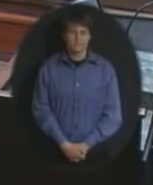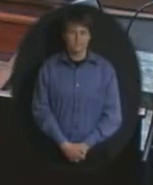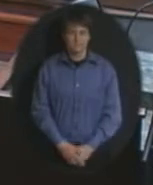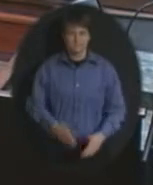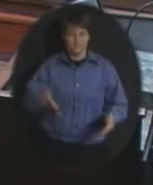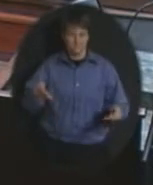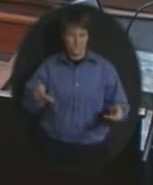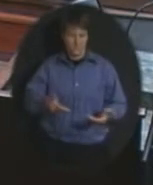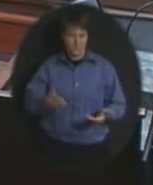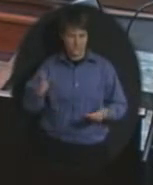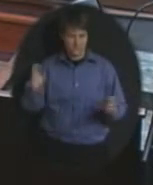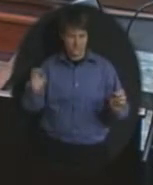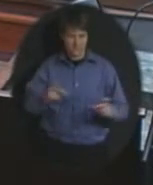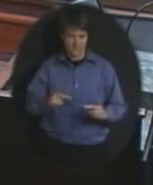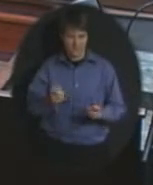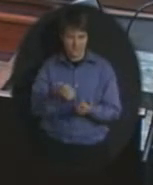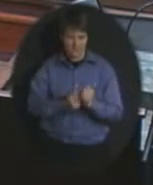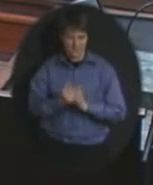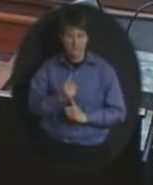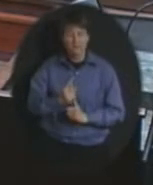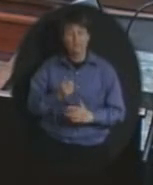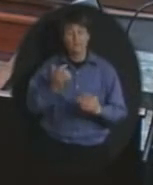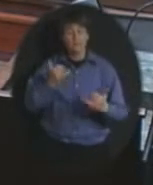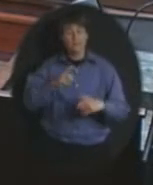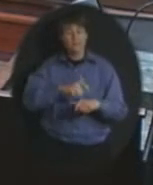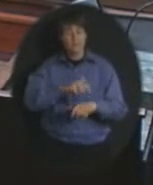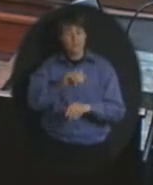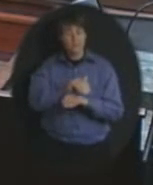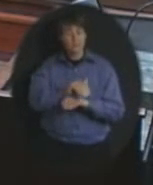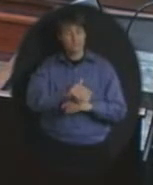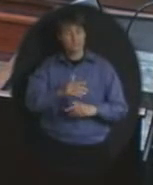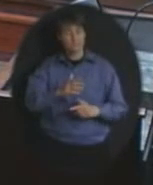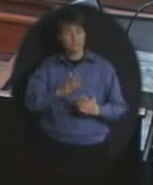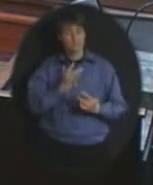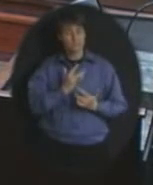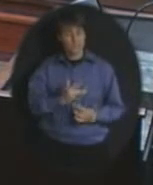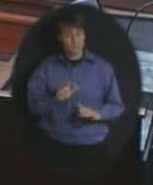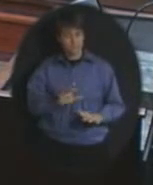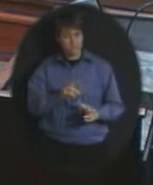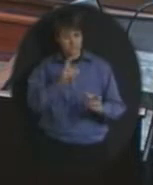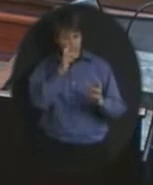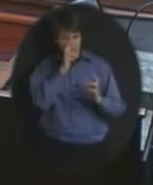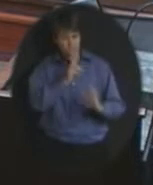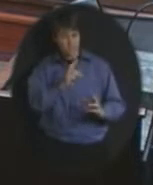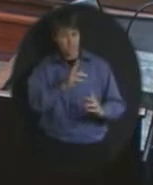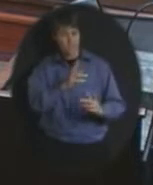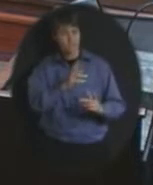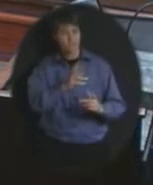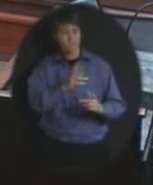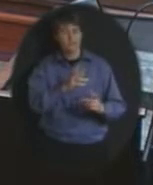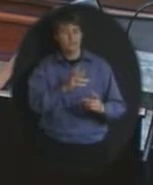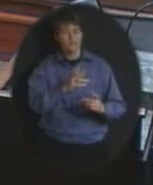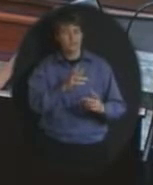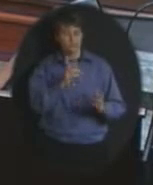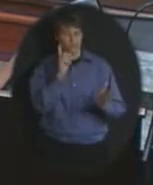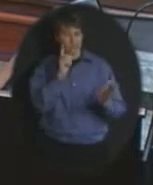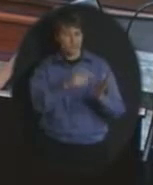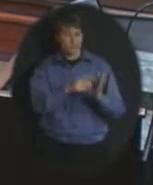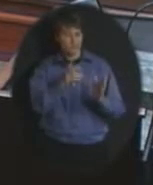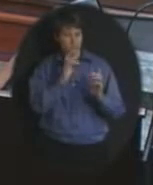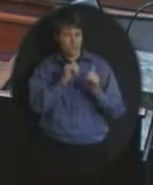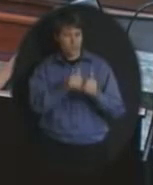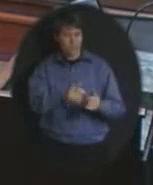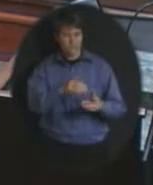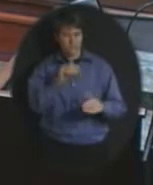Welcome back, everyone. At this point in the evening, we like to do some recognitions and awards, and I believe leading us tonight will be Ms.